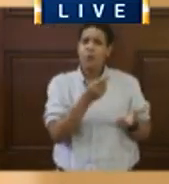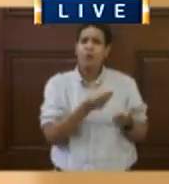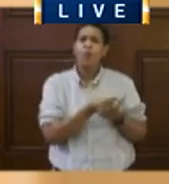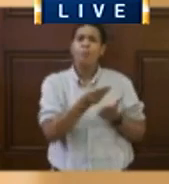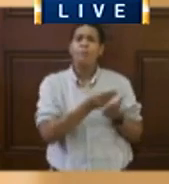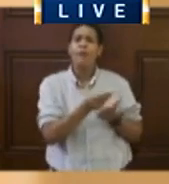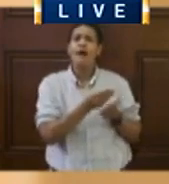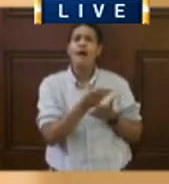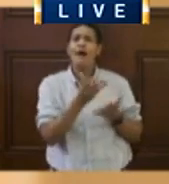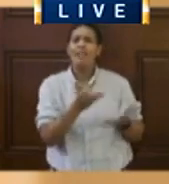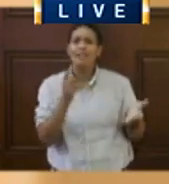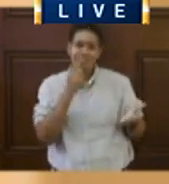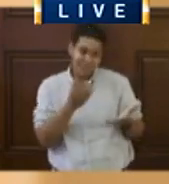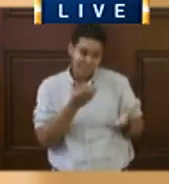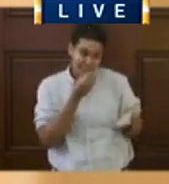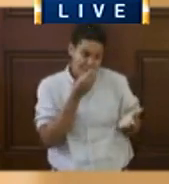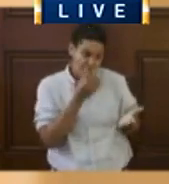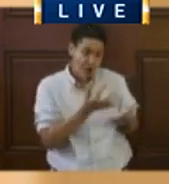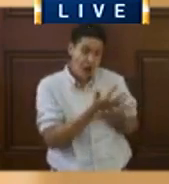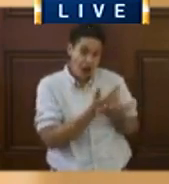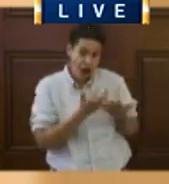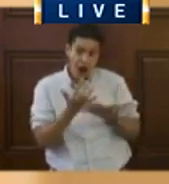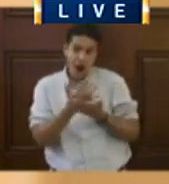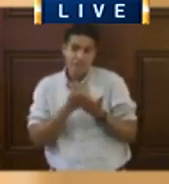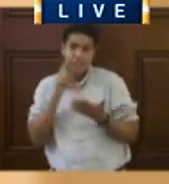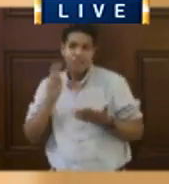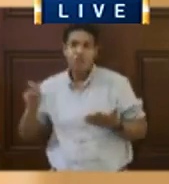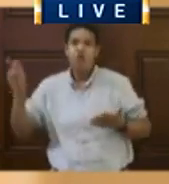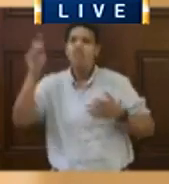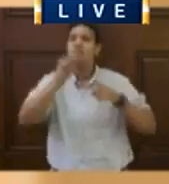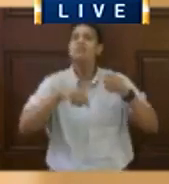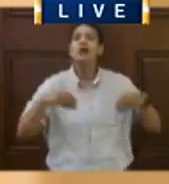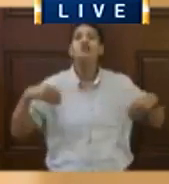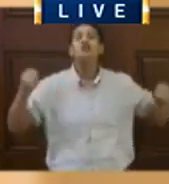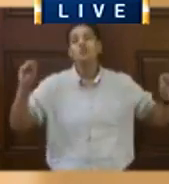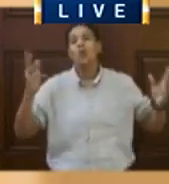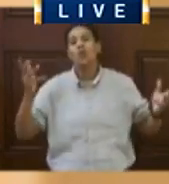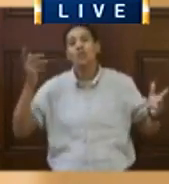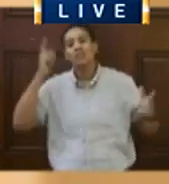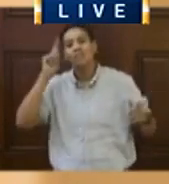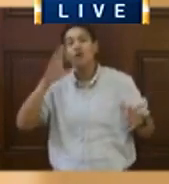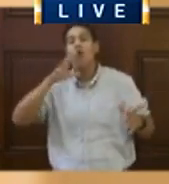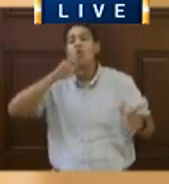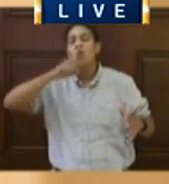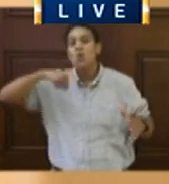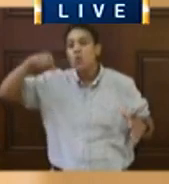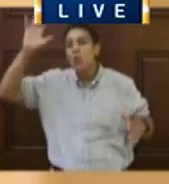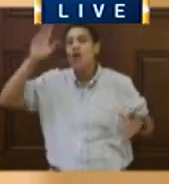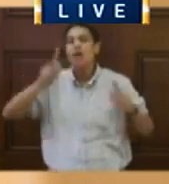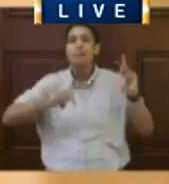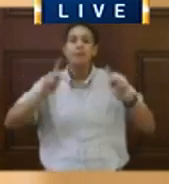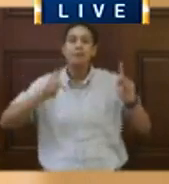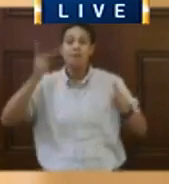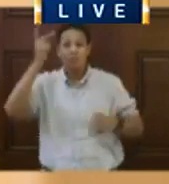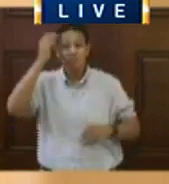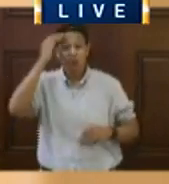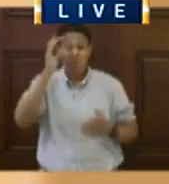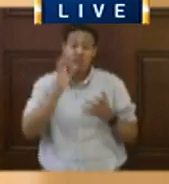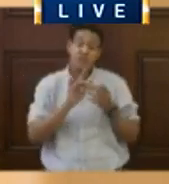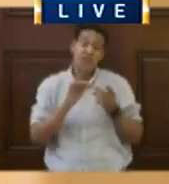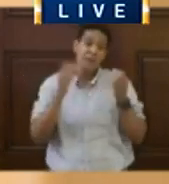have been harvested for the tourist industry and that obviously can't be sold. For seniors, the Prime Minister mentioned a number of